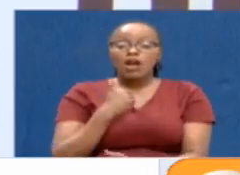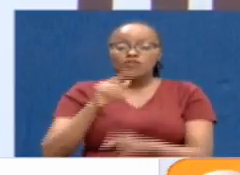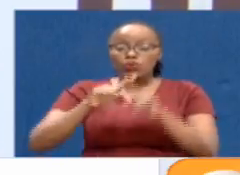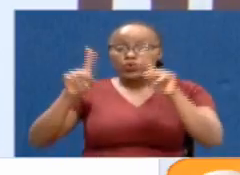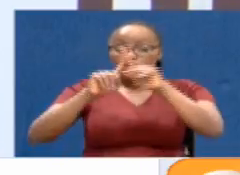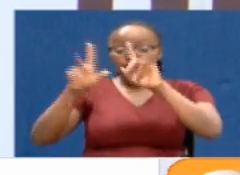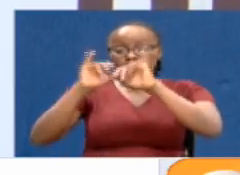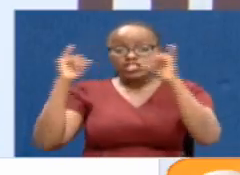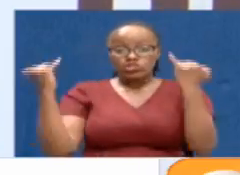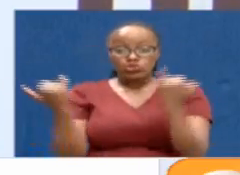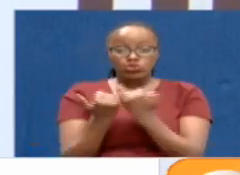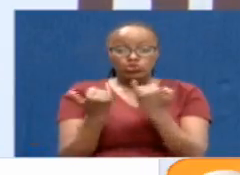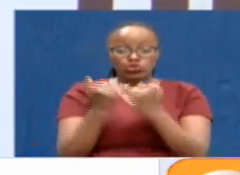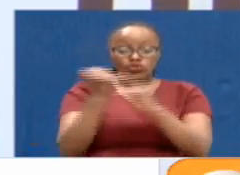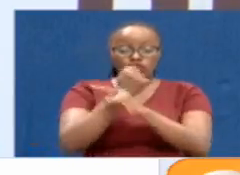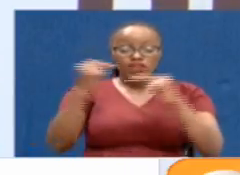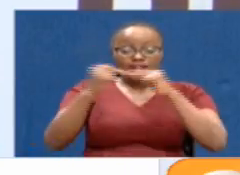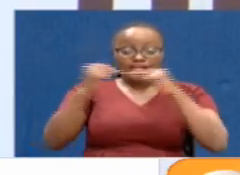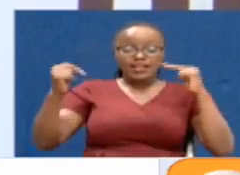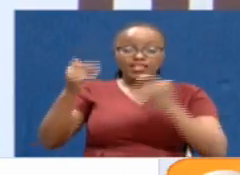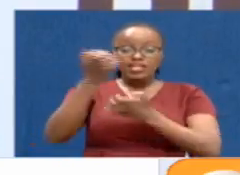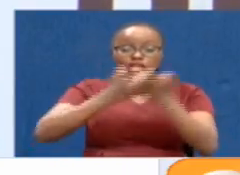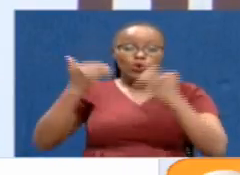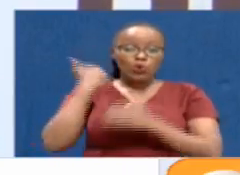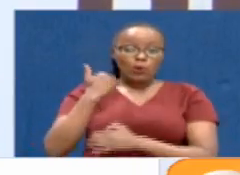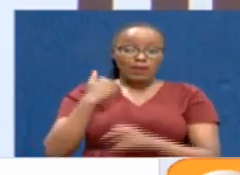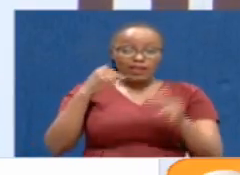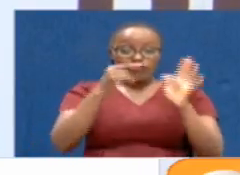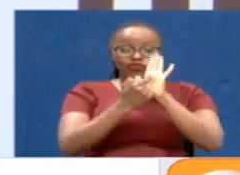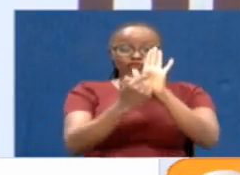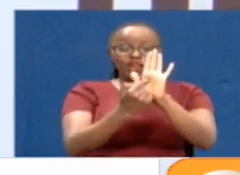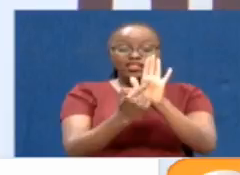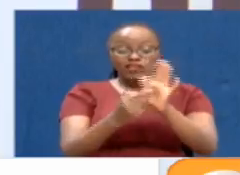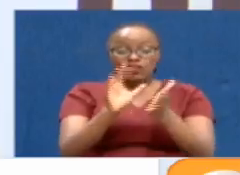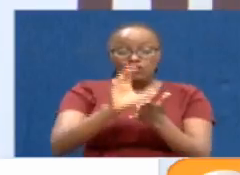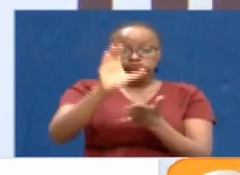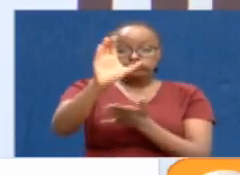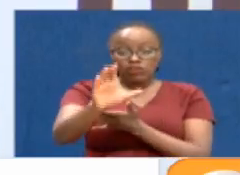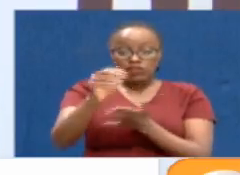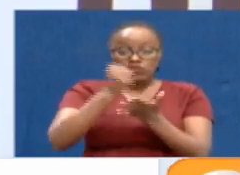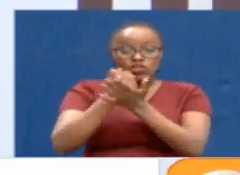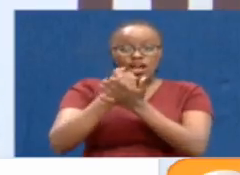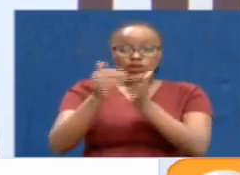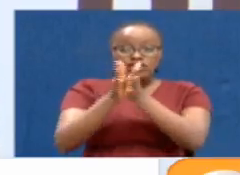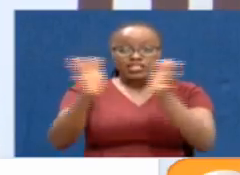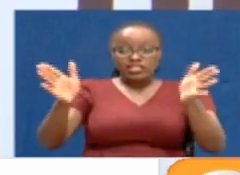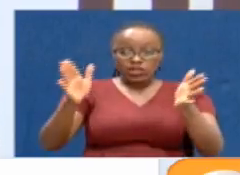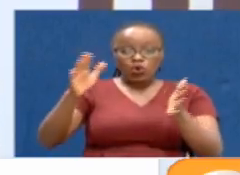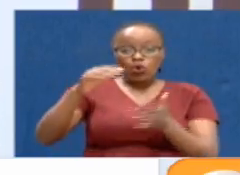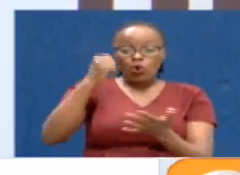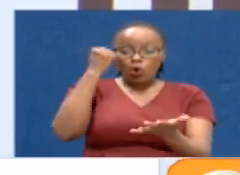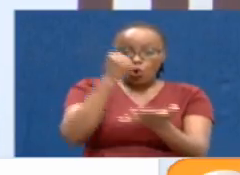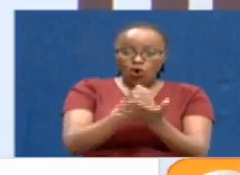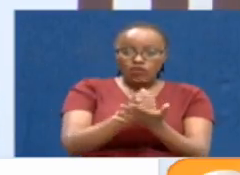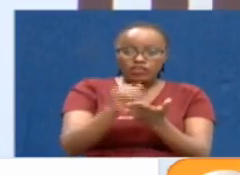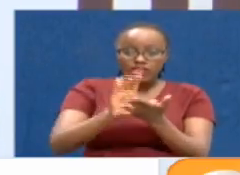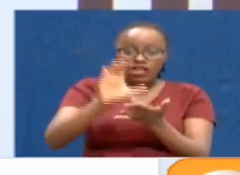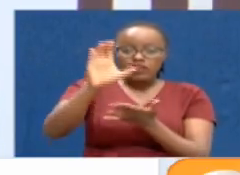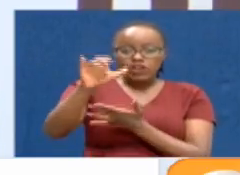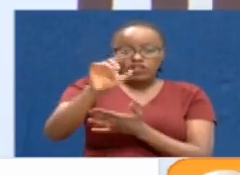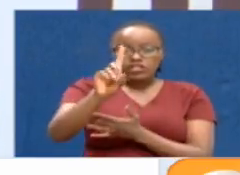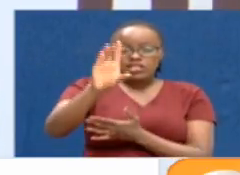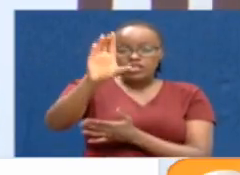various institutions to fight economic crime. For example, the allocation to the Auditor General's office, the allocation